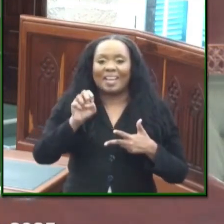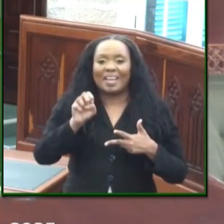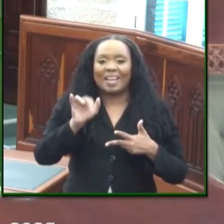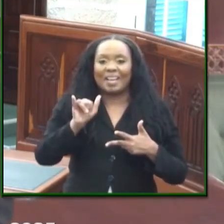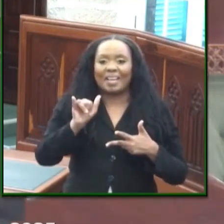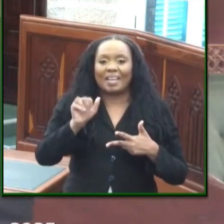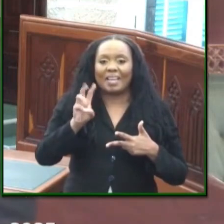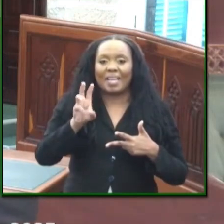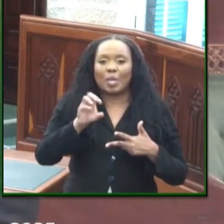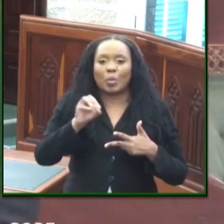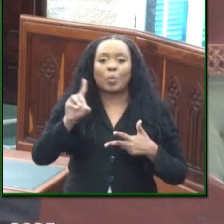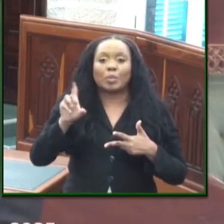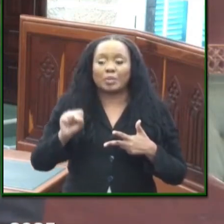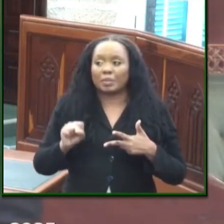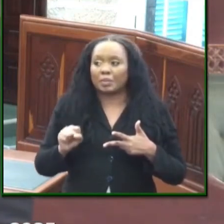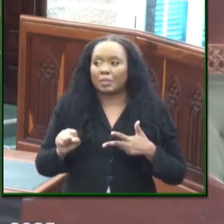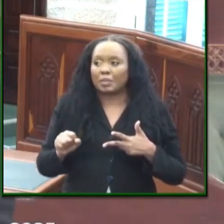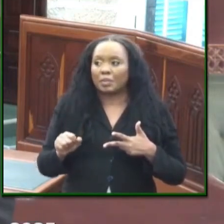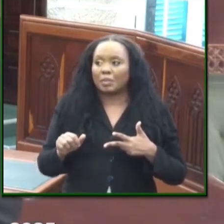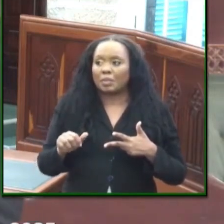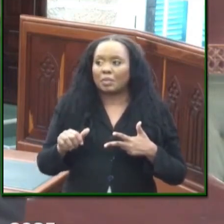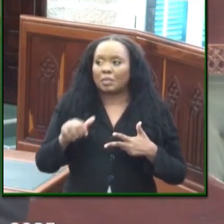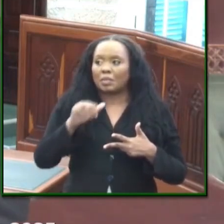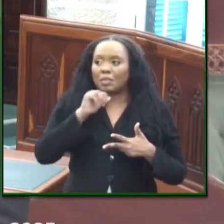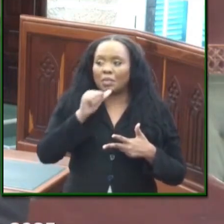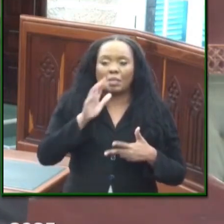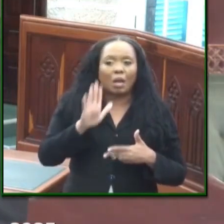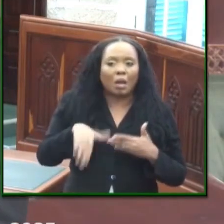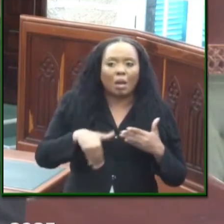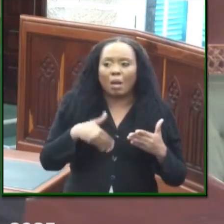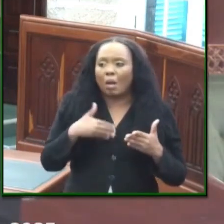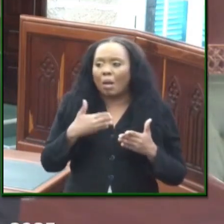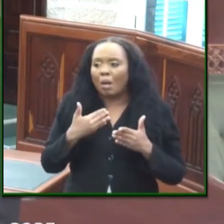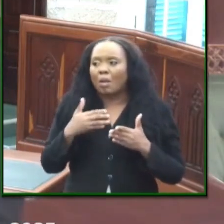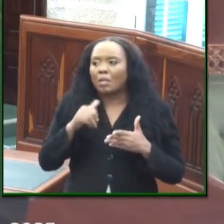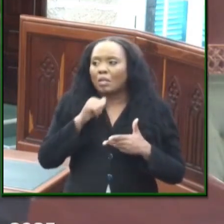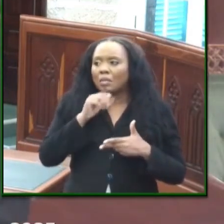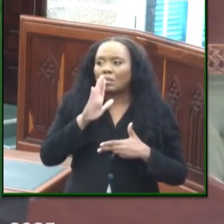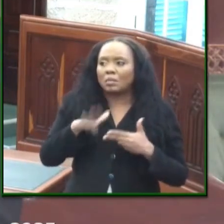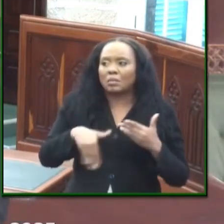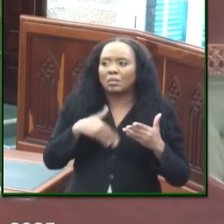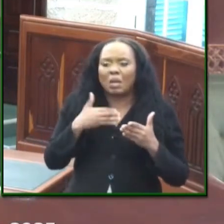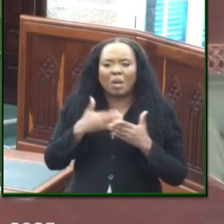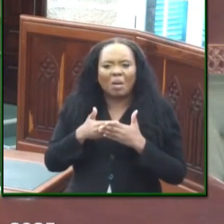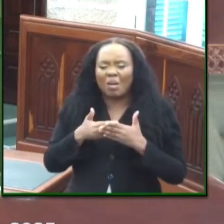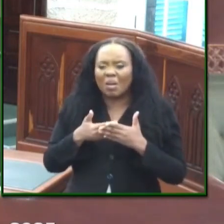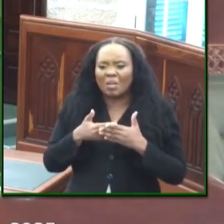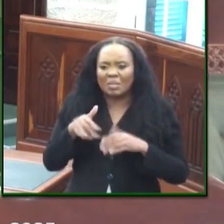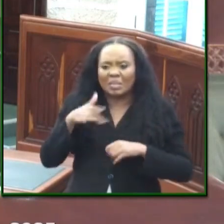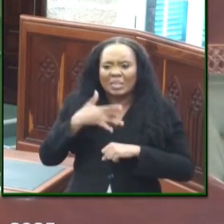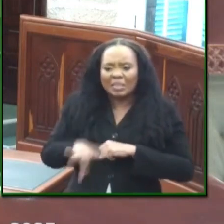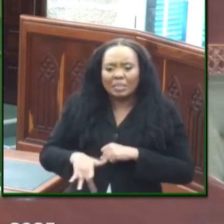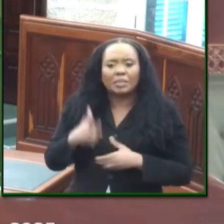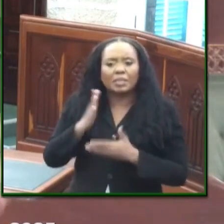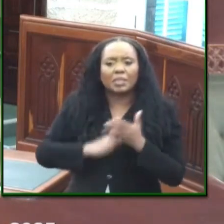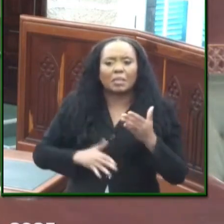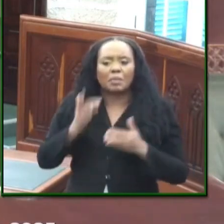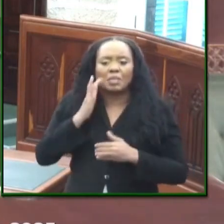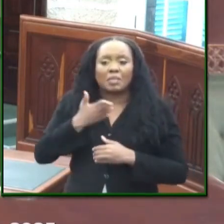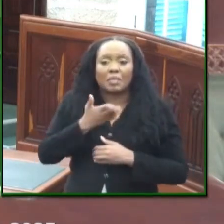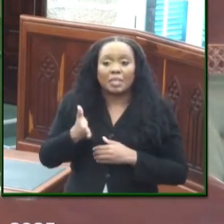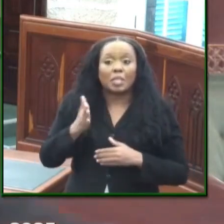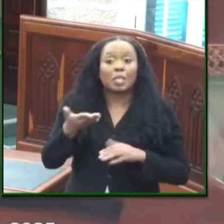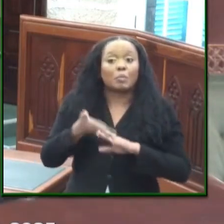hotel previously, so not all are greenfield sites. A lot are brownfield sites as well, where hotels were before, and we're